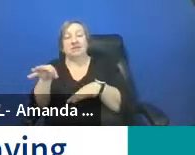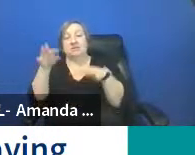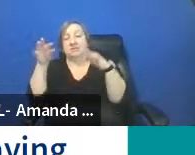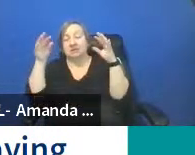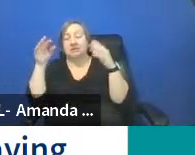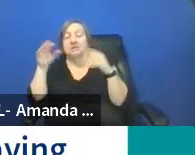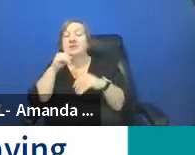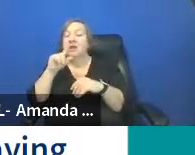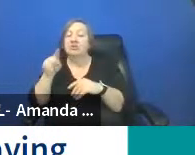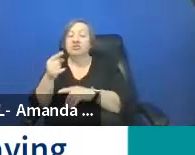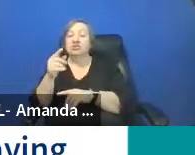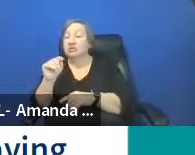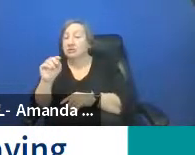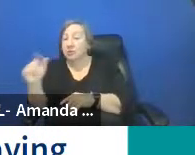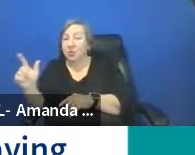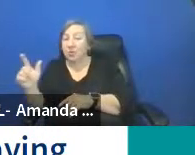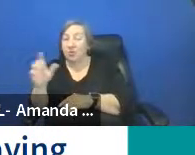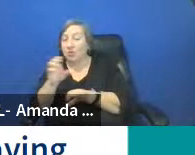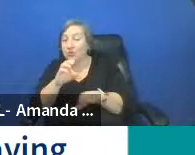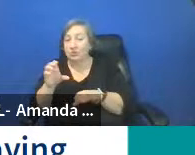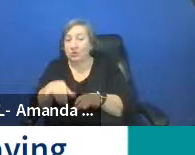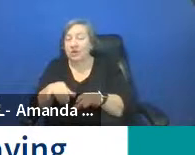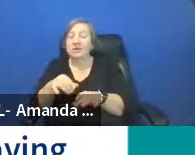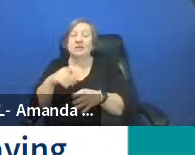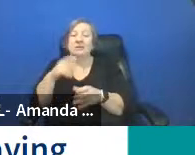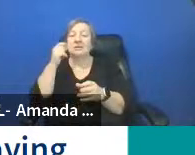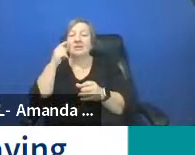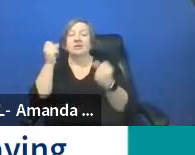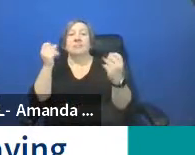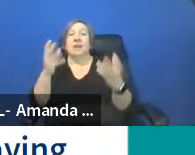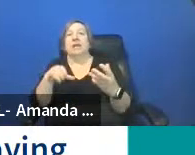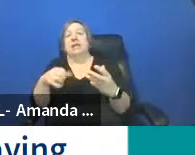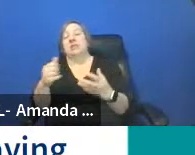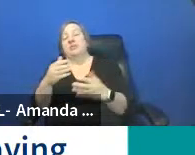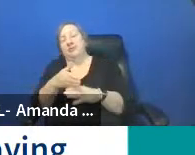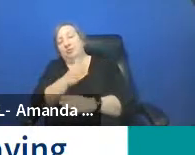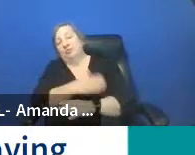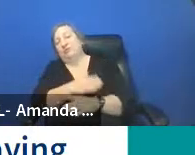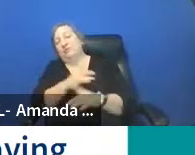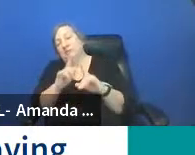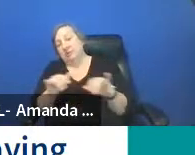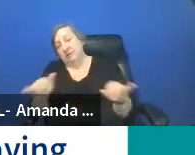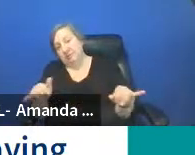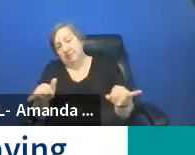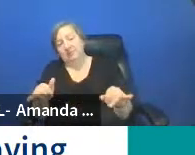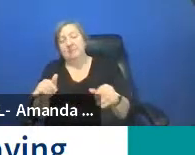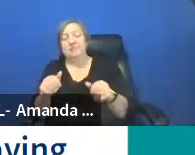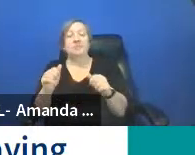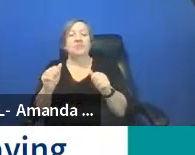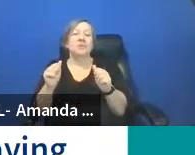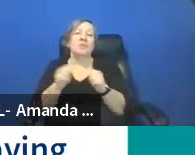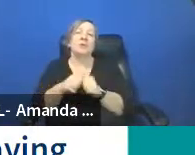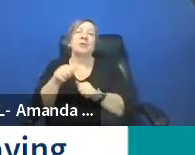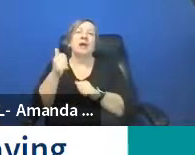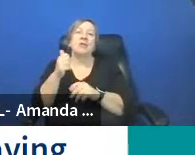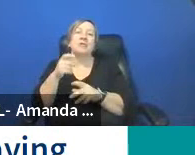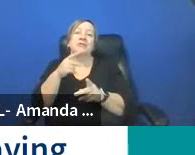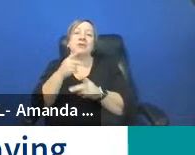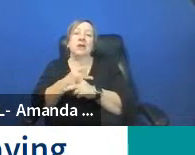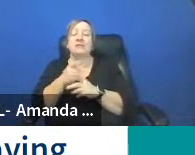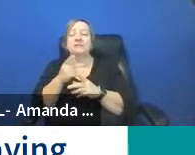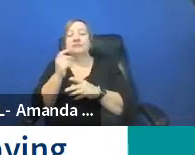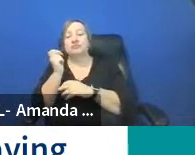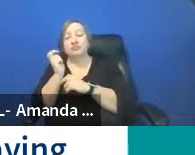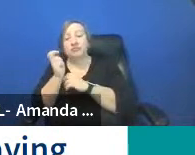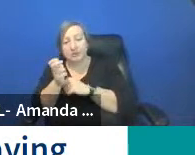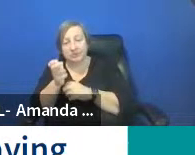just tolling that's doing those things, because we have so many other improvements that we're making at the same time with other modes of transportation, safety